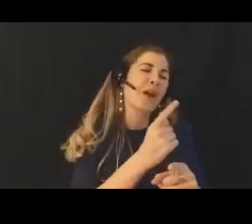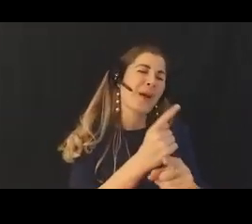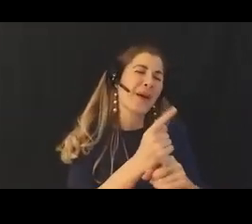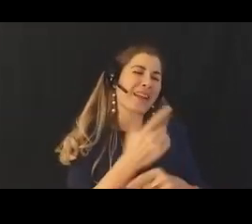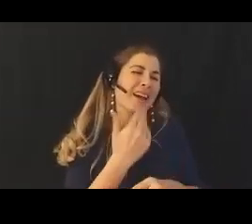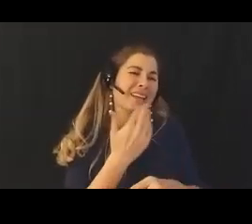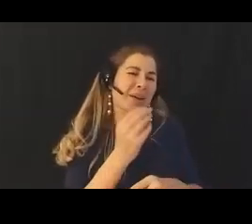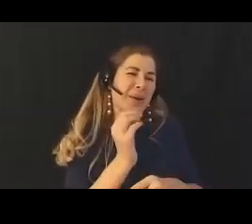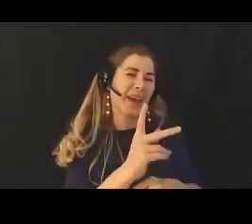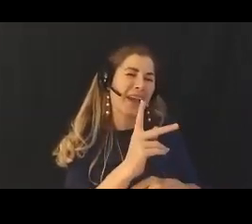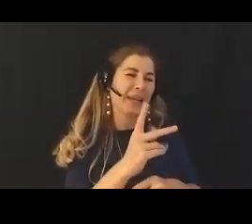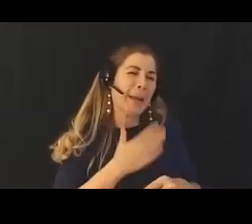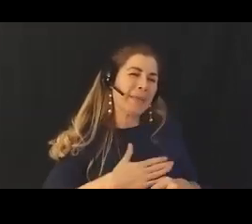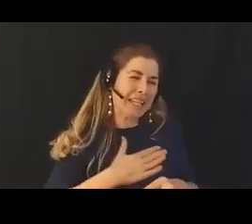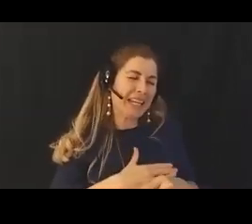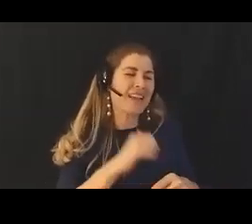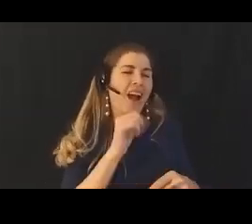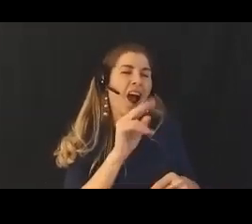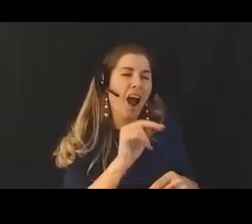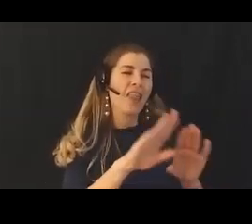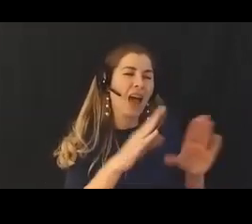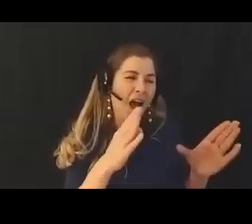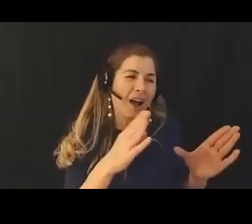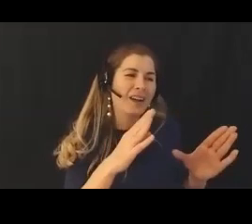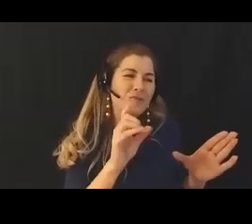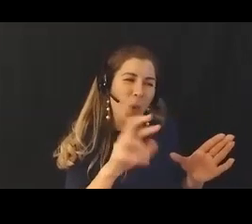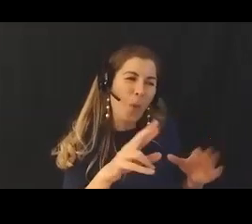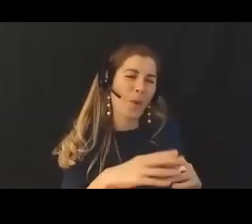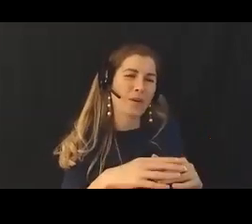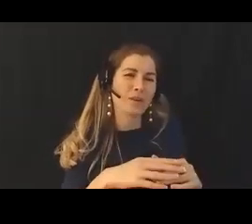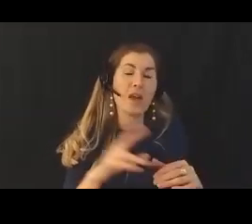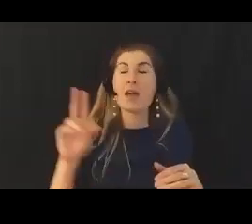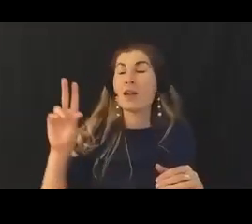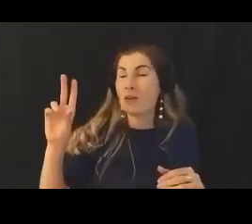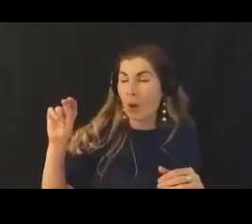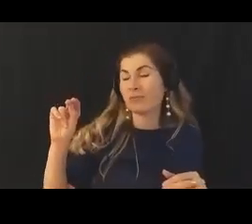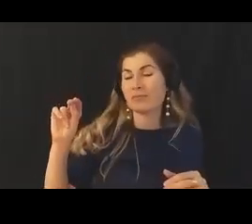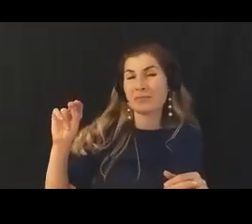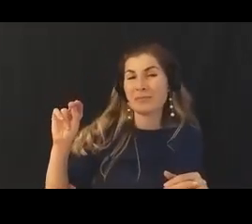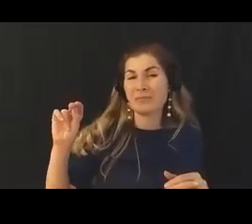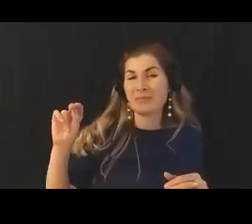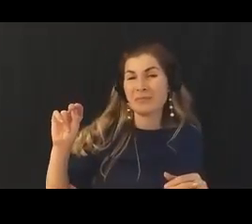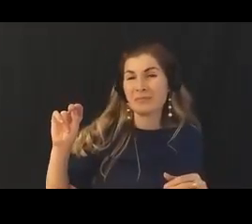Okay, please unlock the door. No.